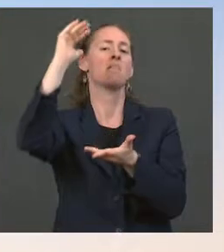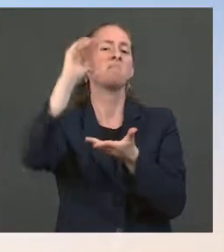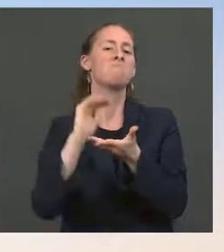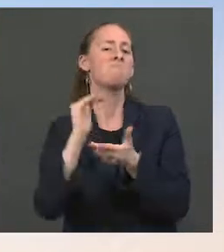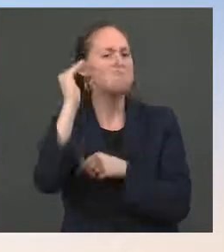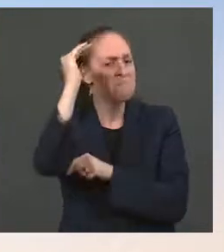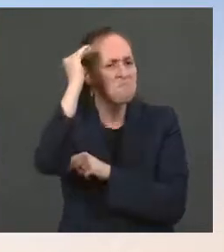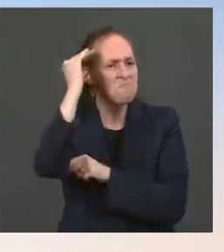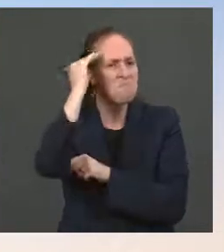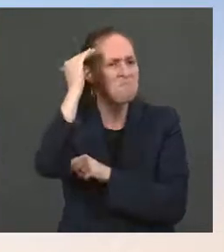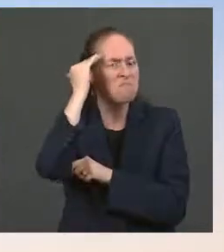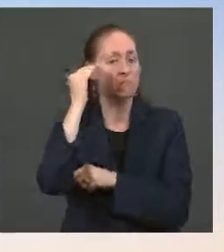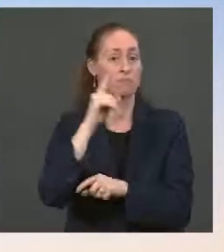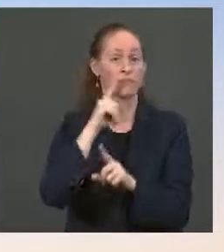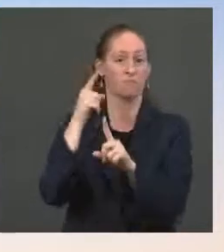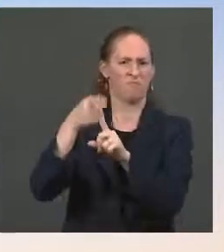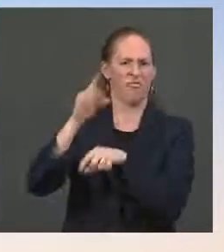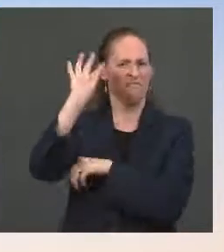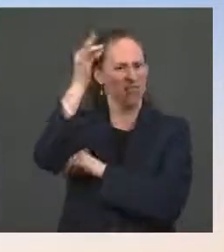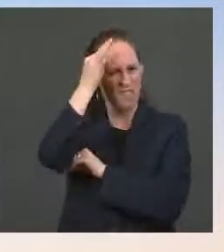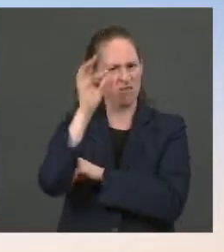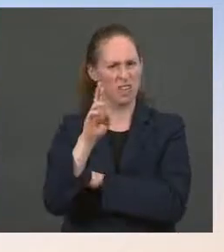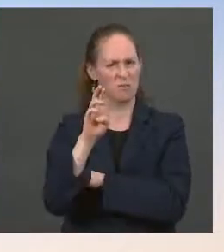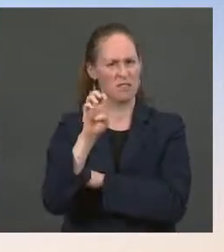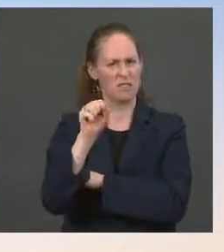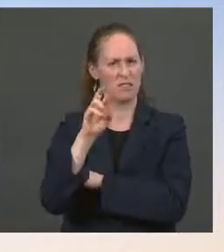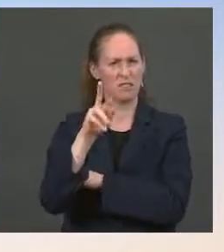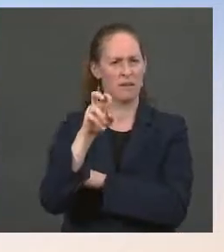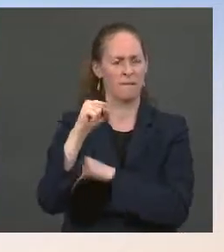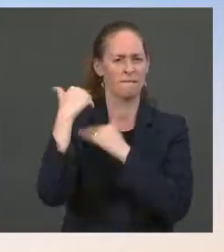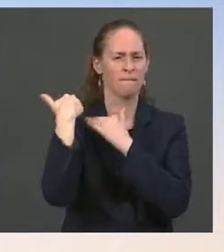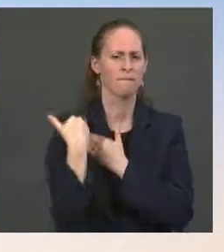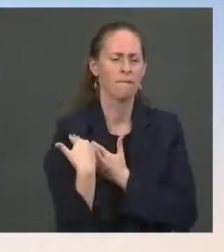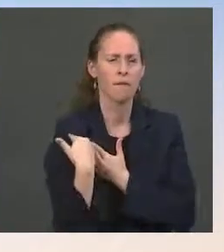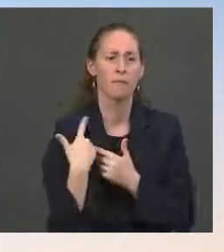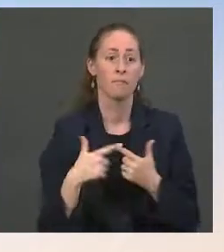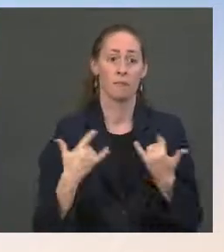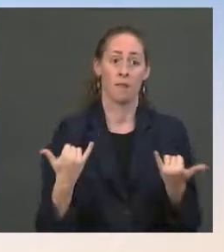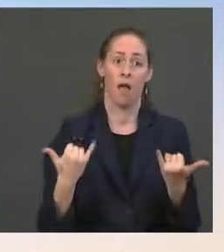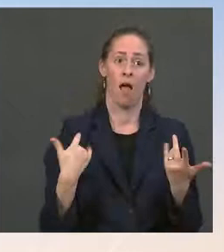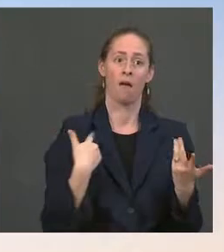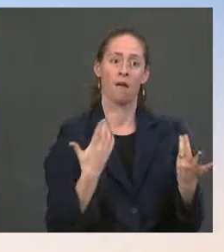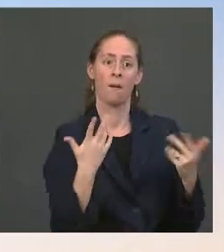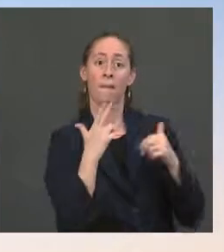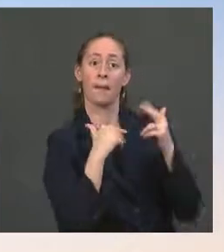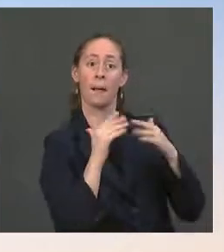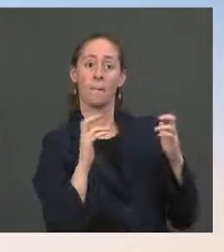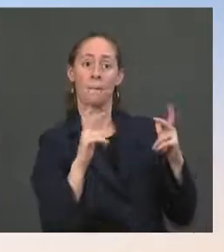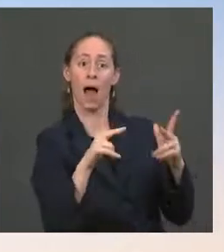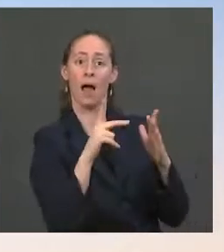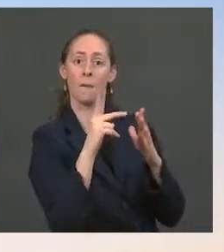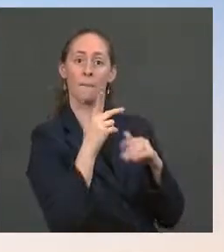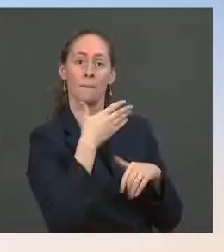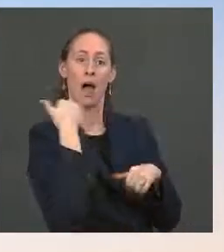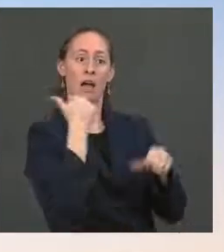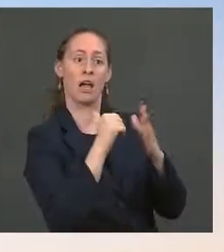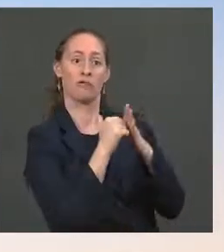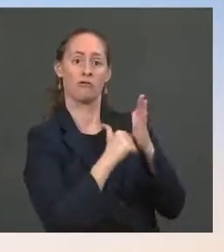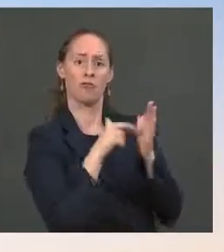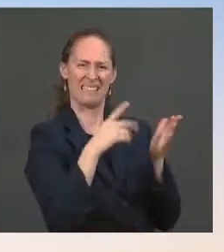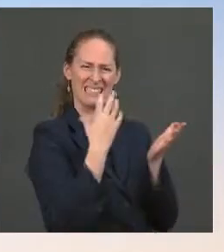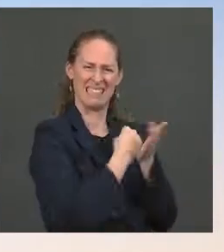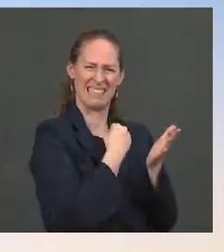Reserve. I would say over the long term, what we're working to do is get our Build Back Better agenda passed, something that outside economists,